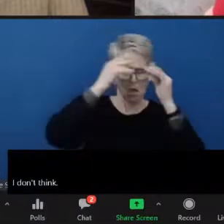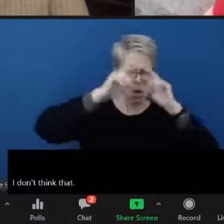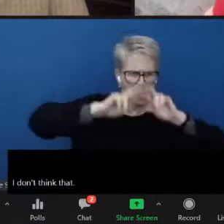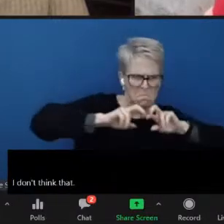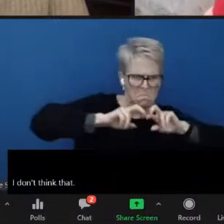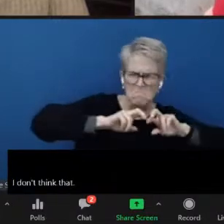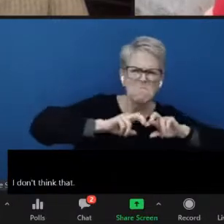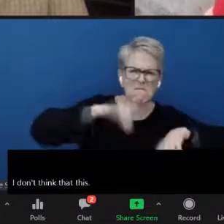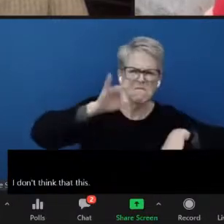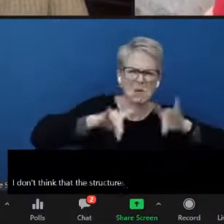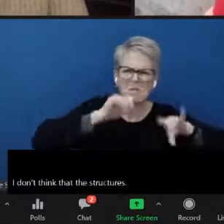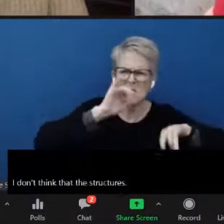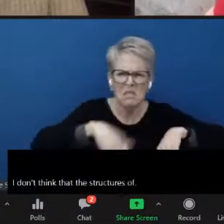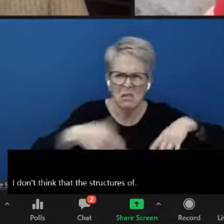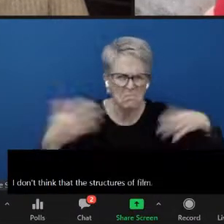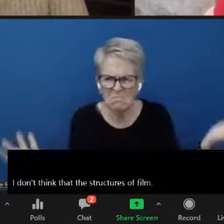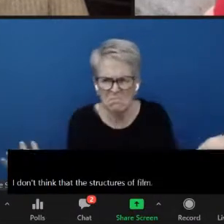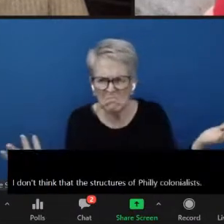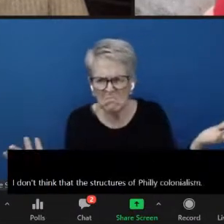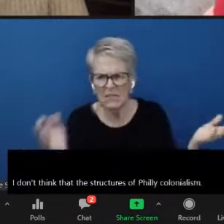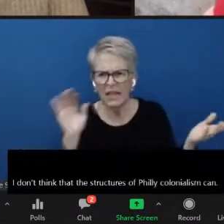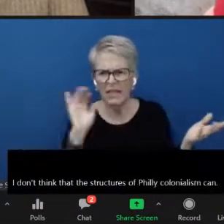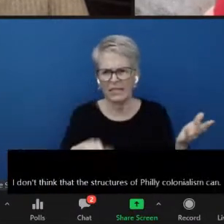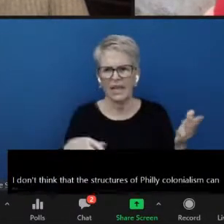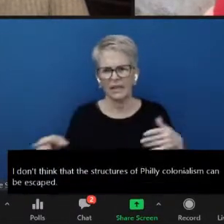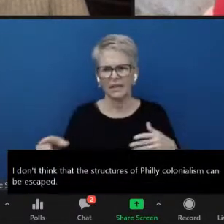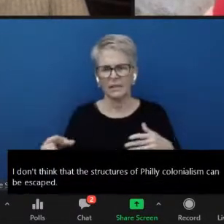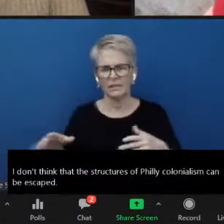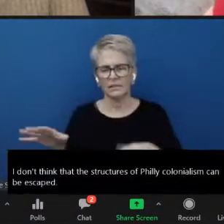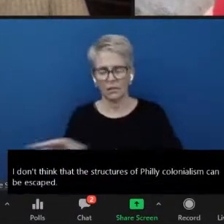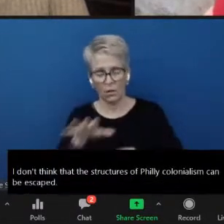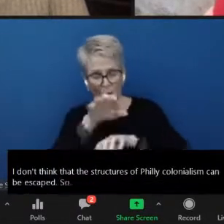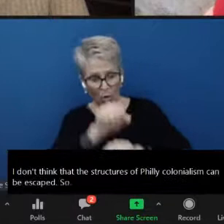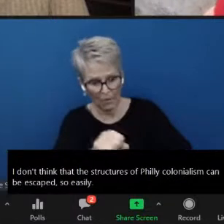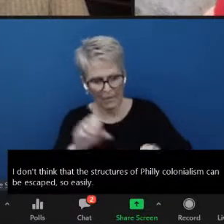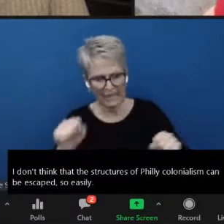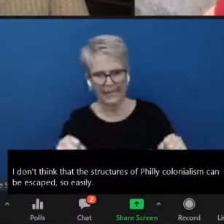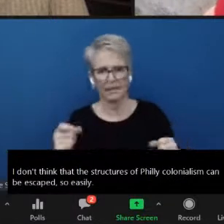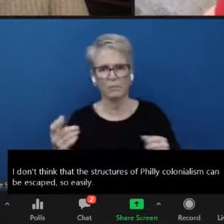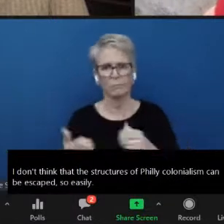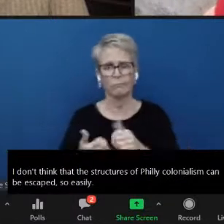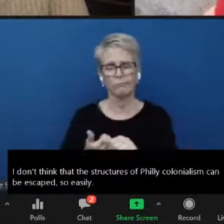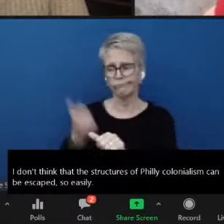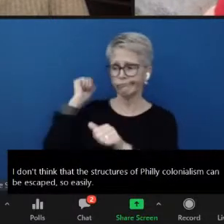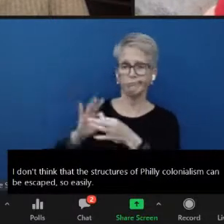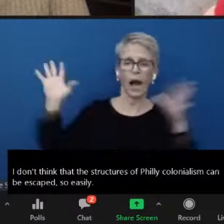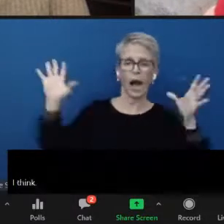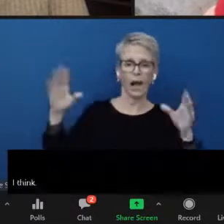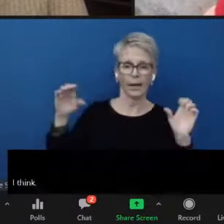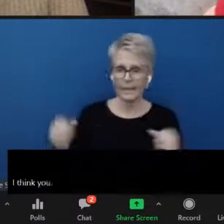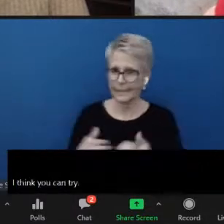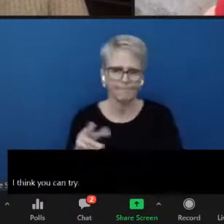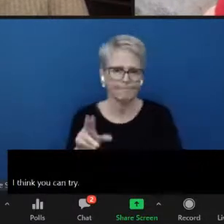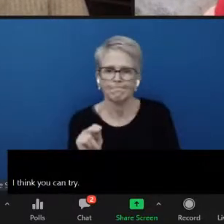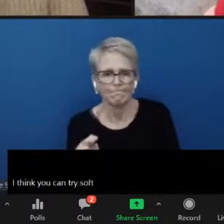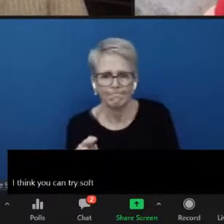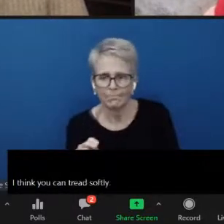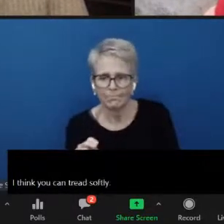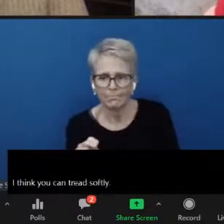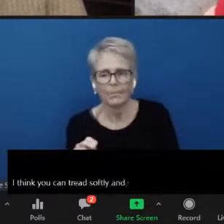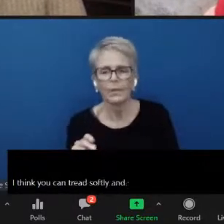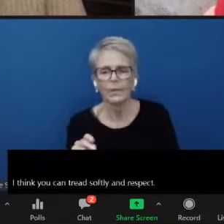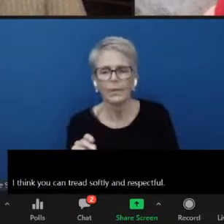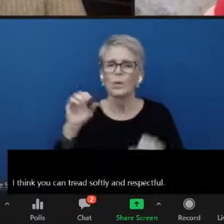that the structures of settler colonialism can be escaped so easily. I think you can tread softly